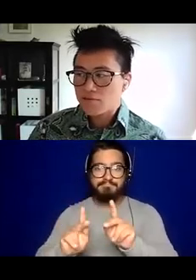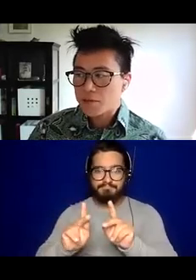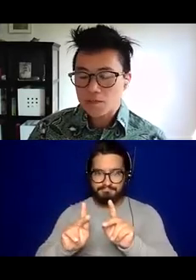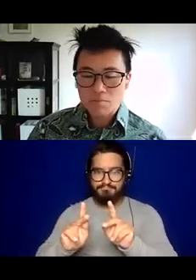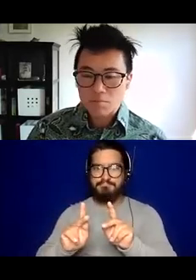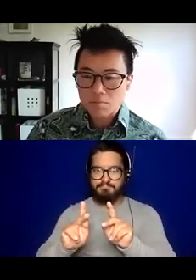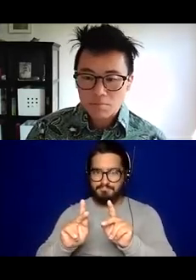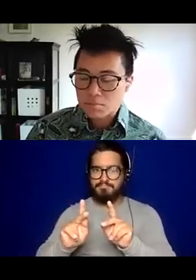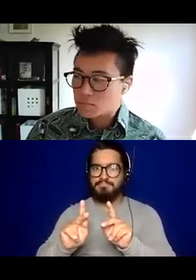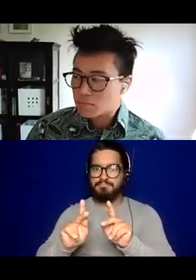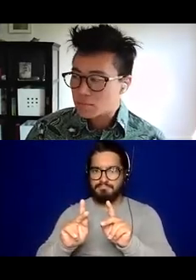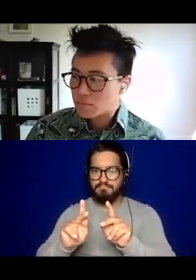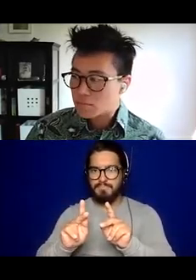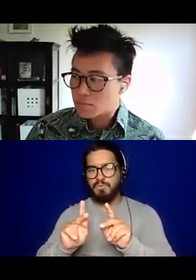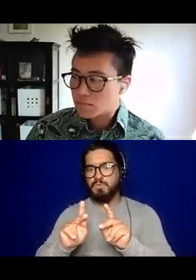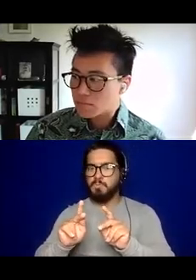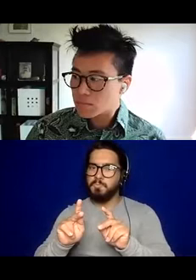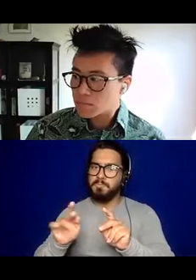certain information